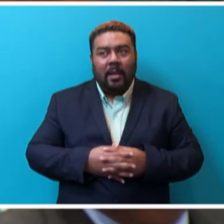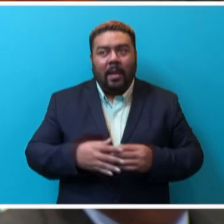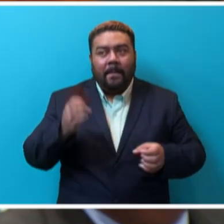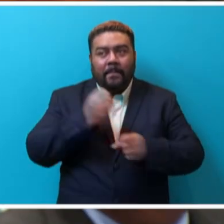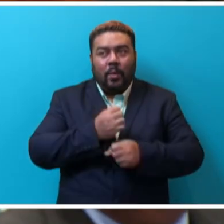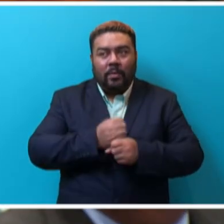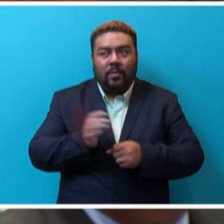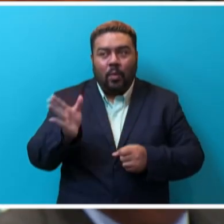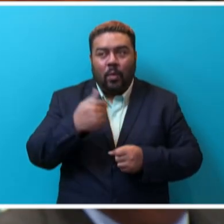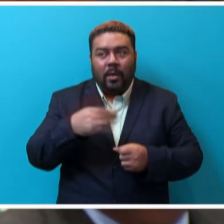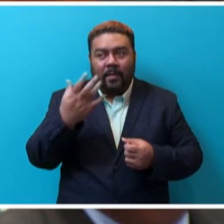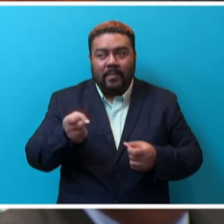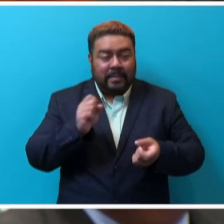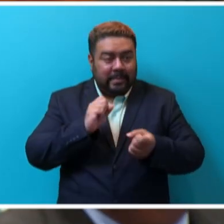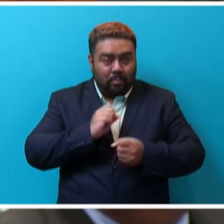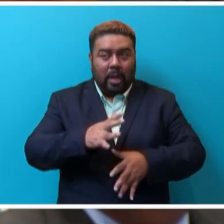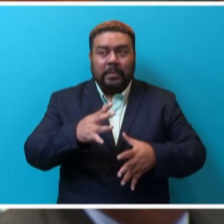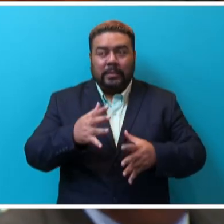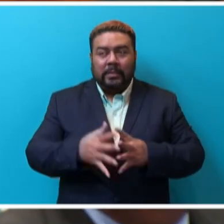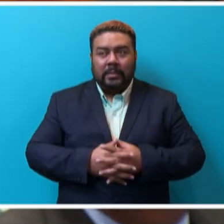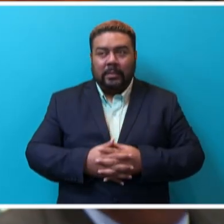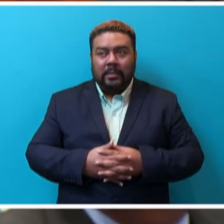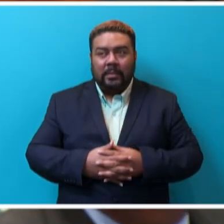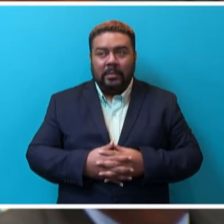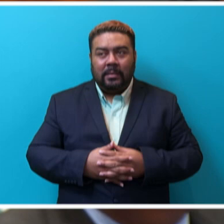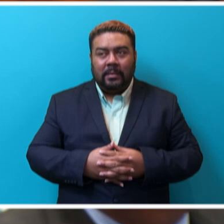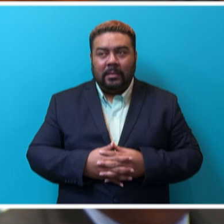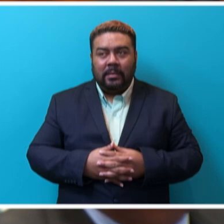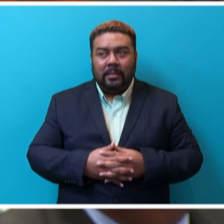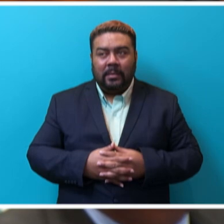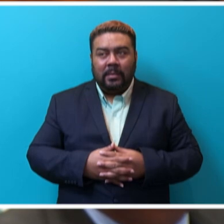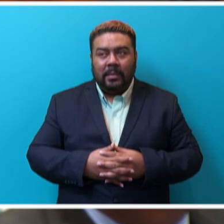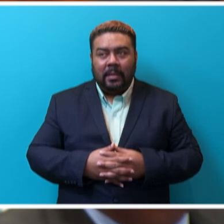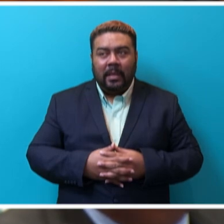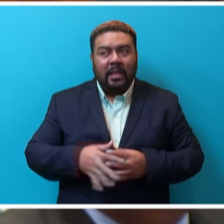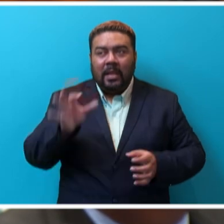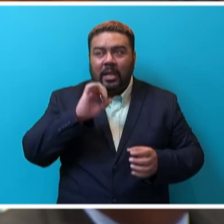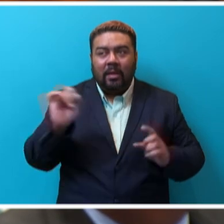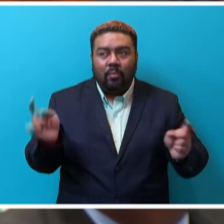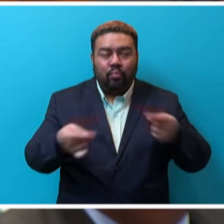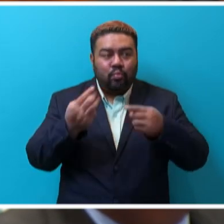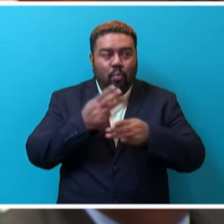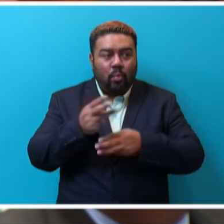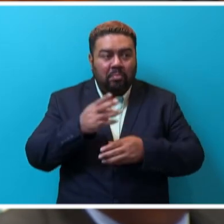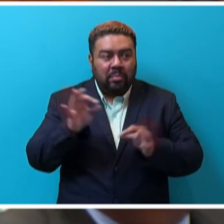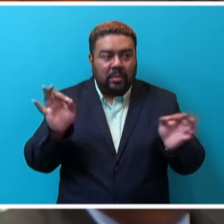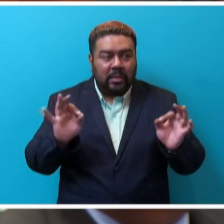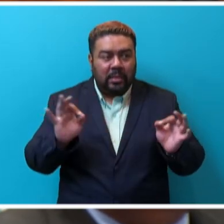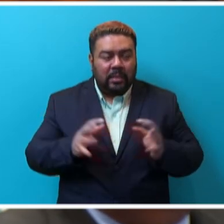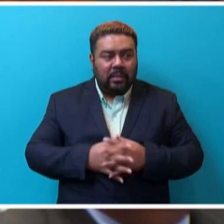by surprise. But of course, they didn't utter a word against it. They couldn't object. They were too